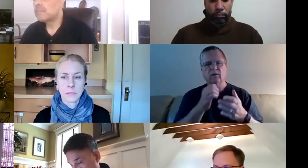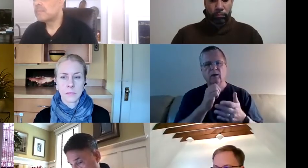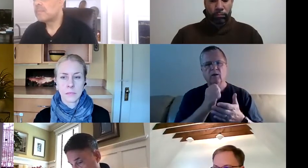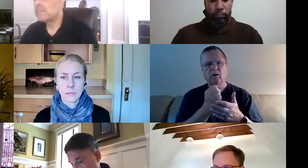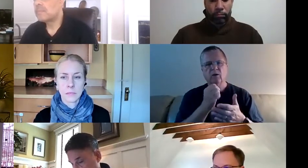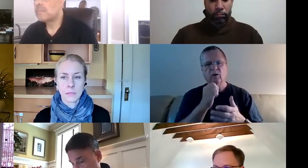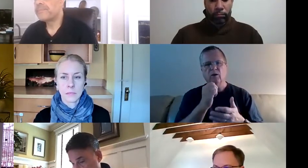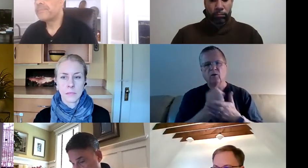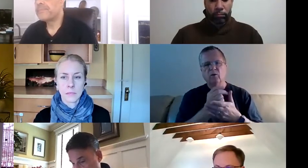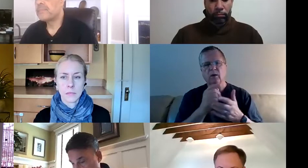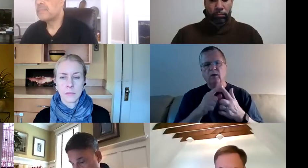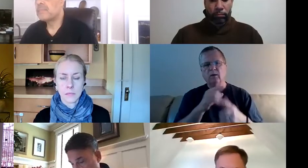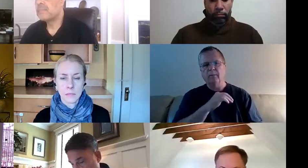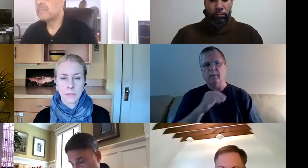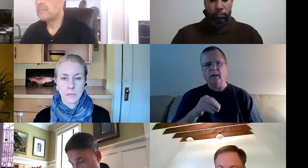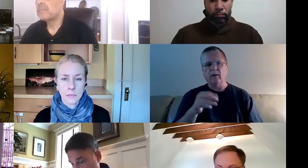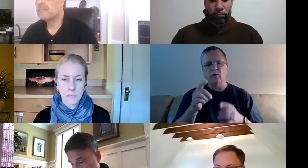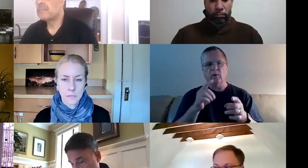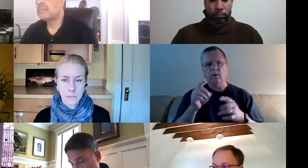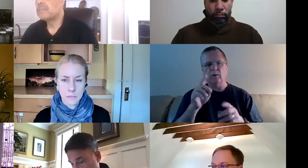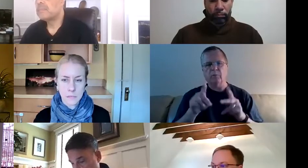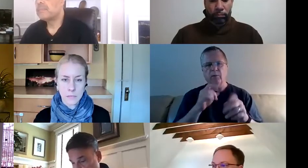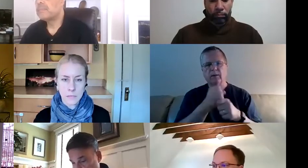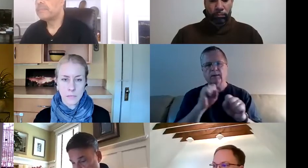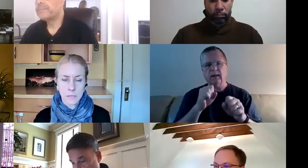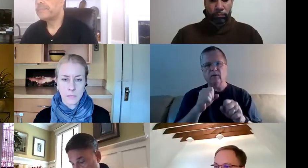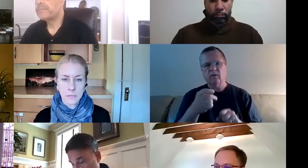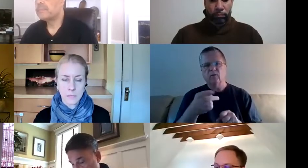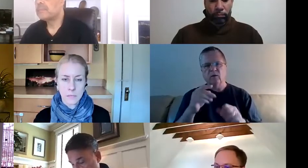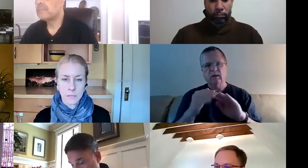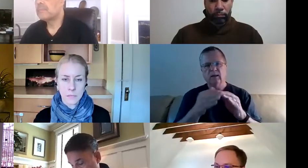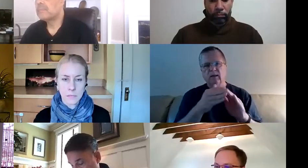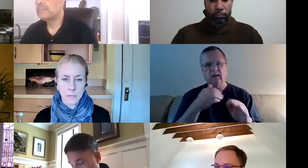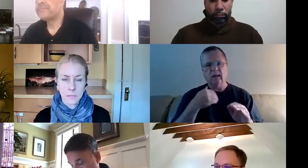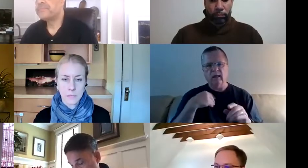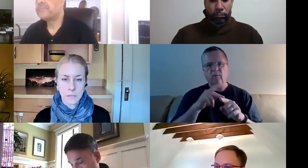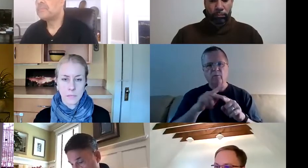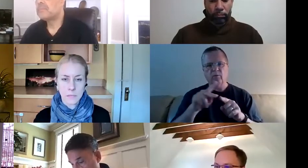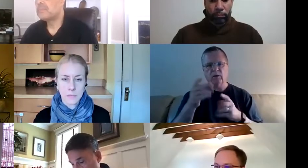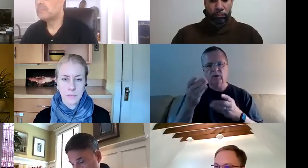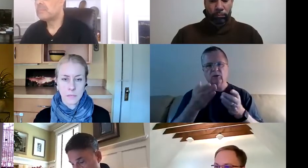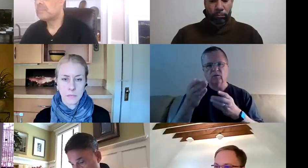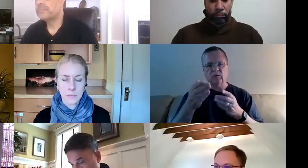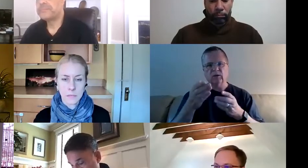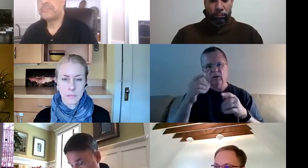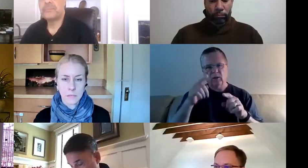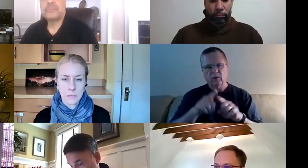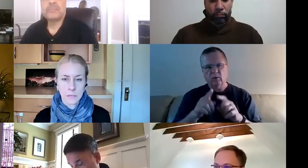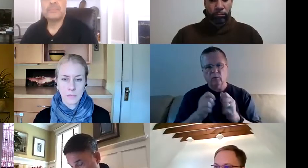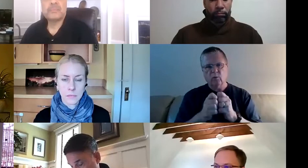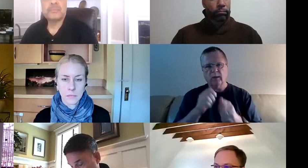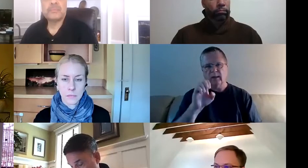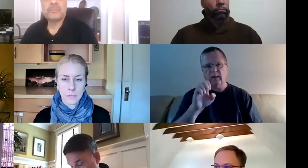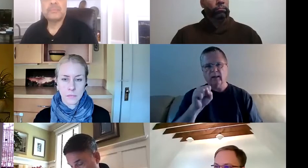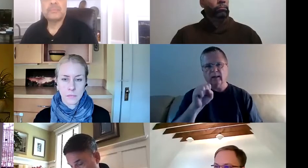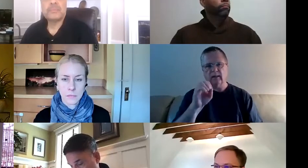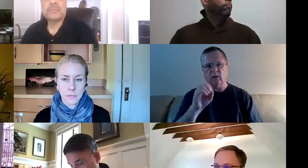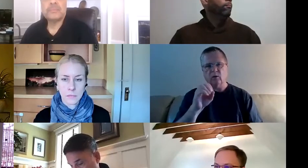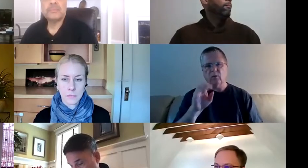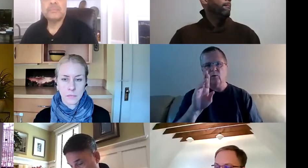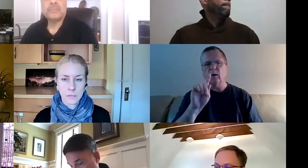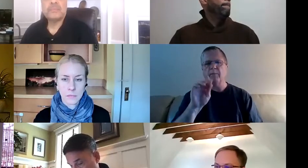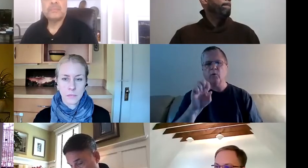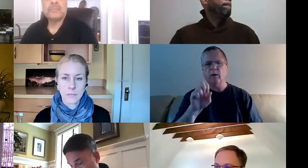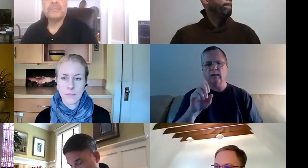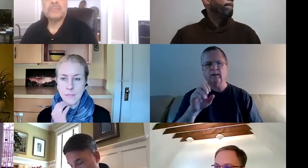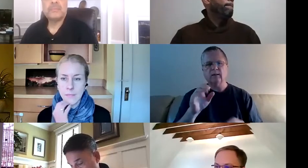Department of Public Safety to enter on behalf of the city into a professional services agreement with ESO for upgrades to the city's